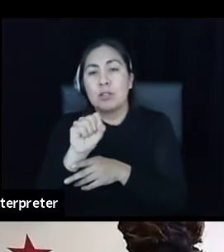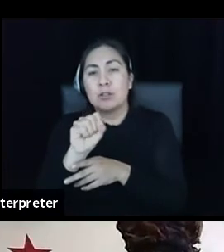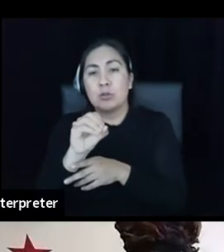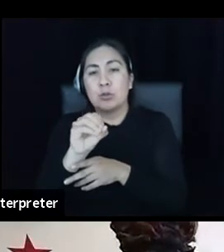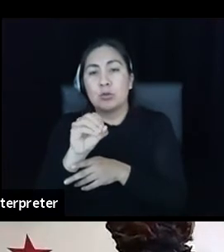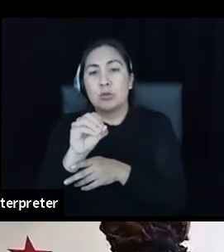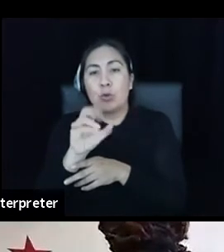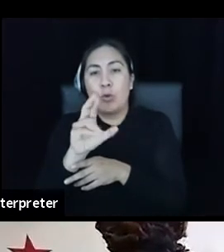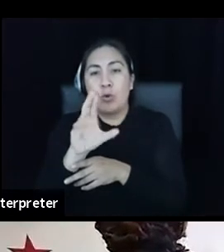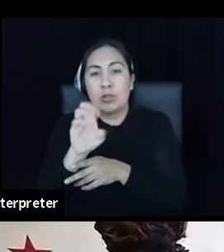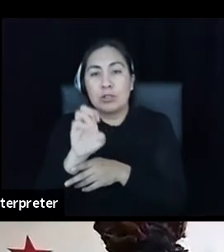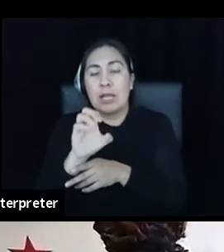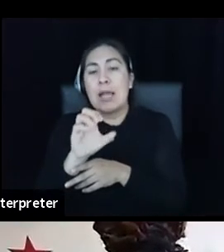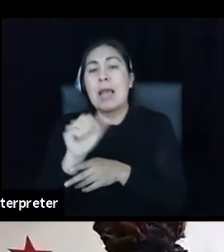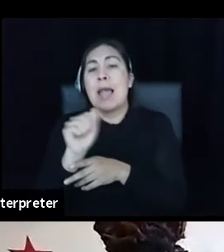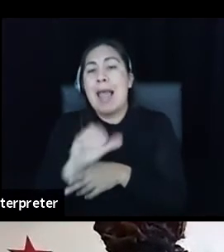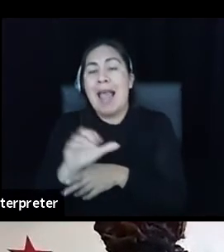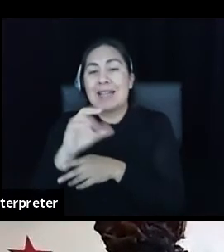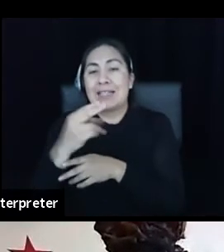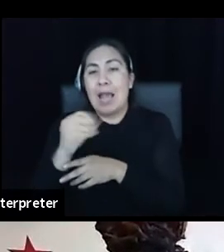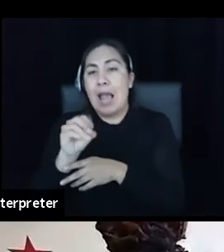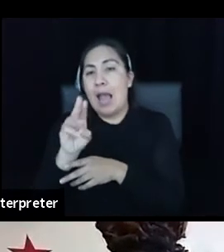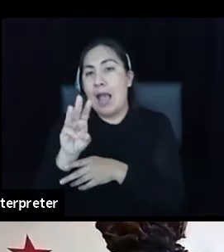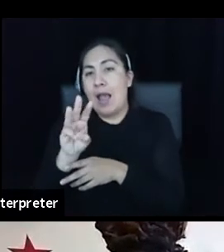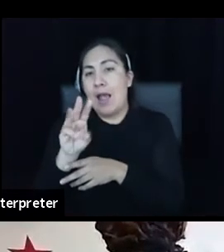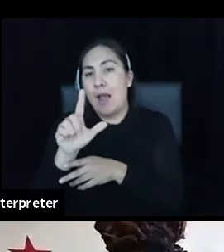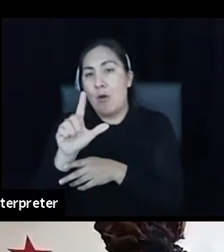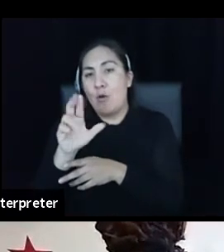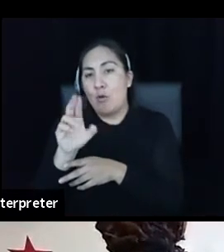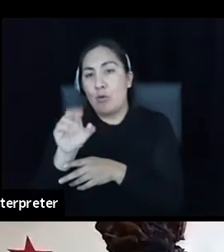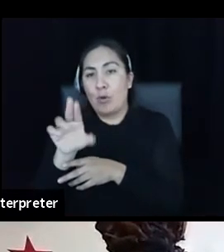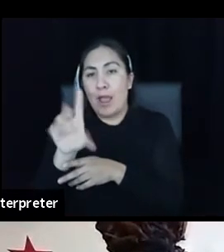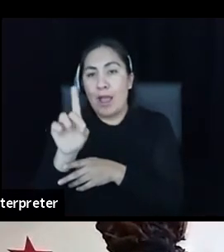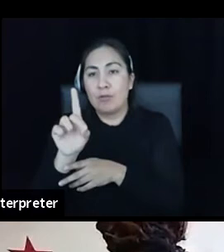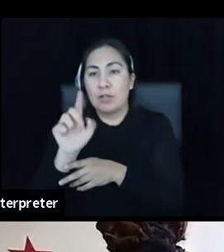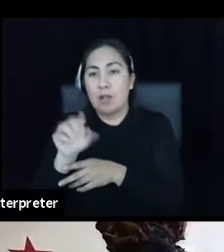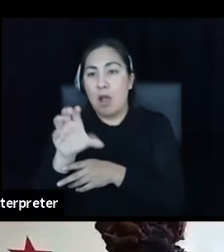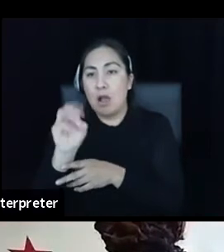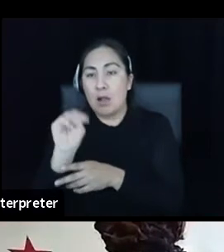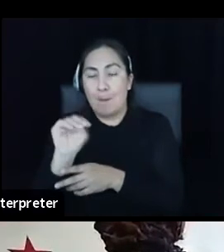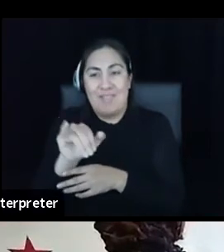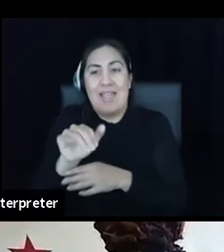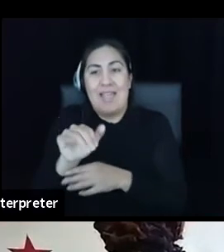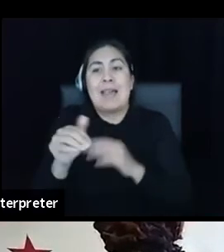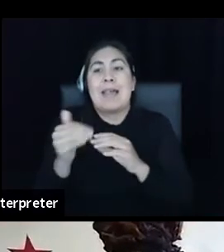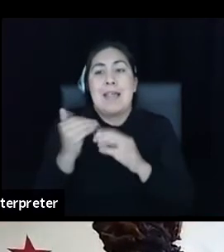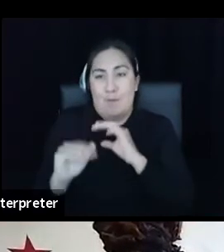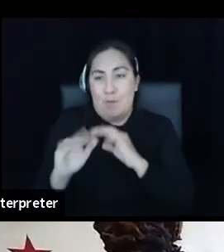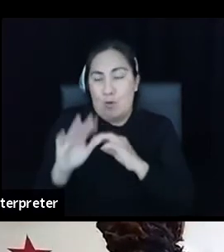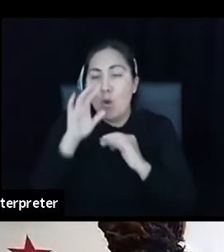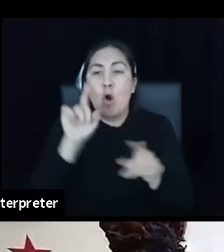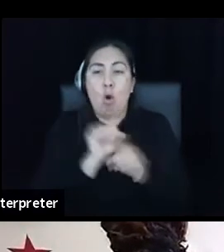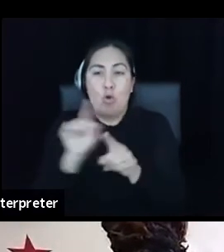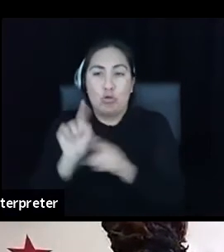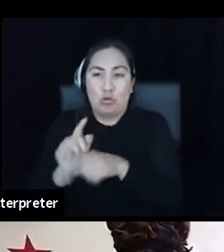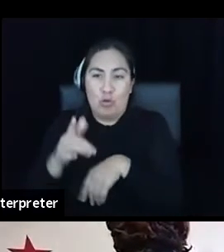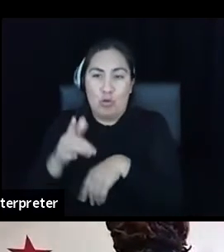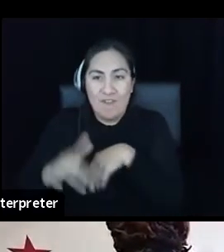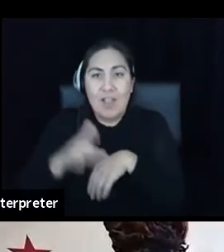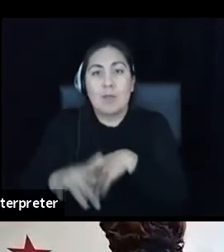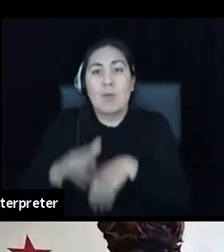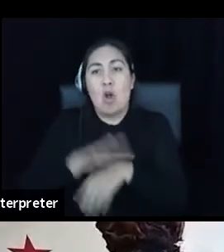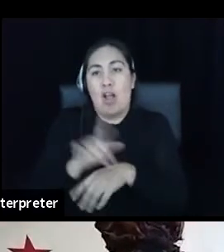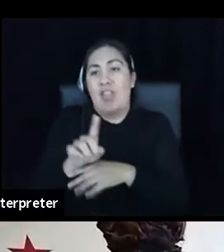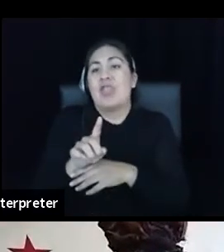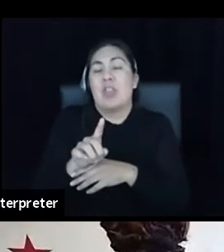artistresource@howlround.com. And that'll be available on the page, that email address will be available on the live stream page as well. We'll be continuing